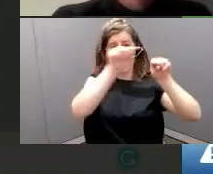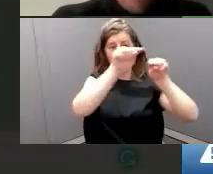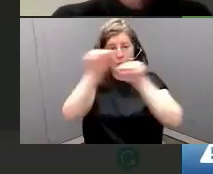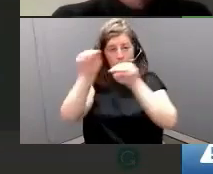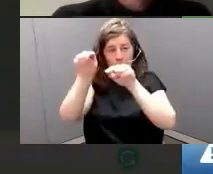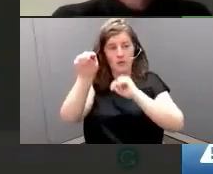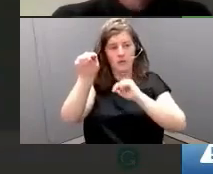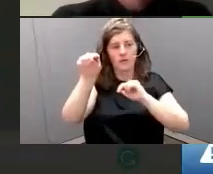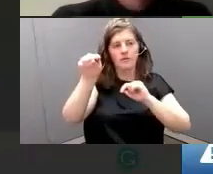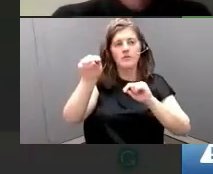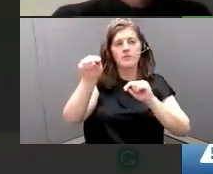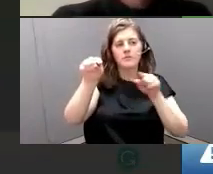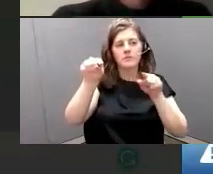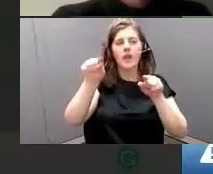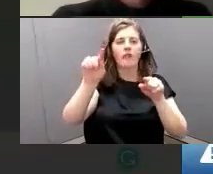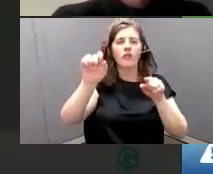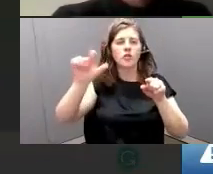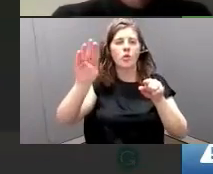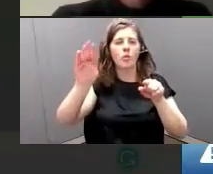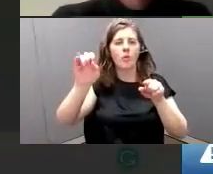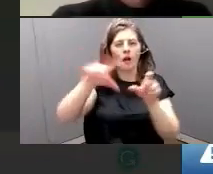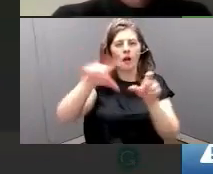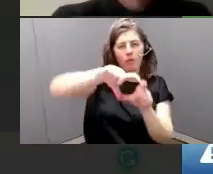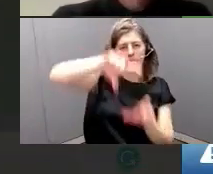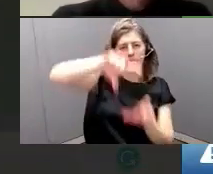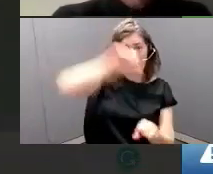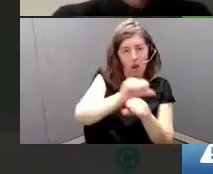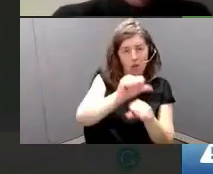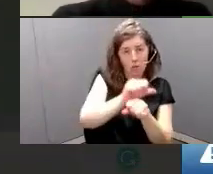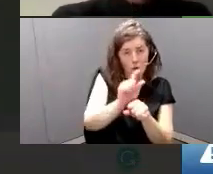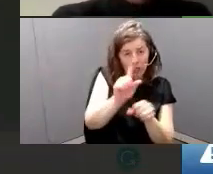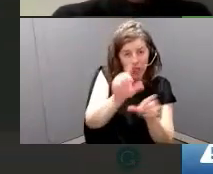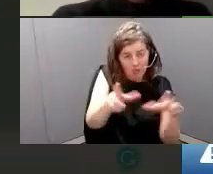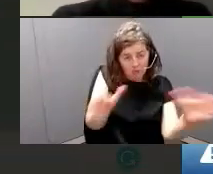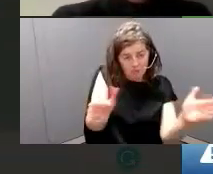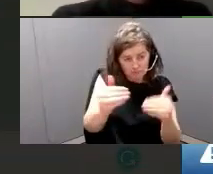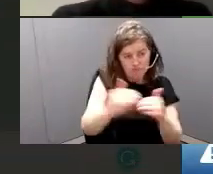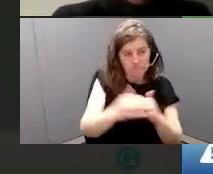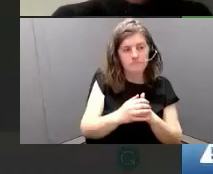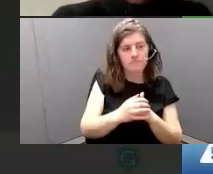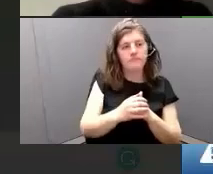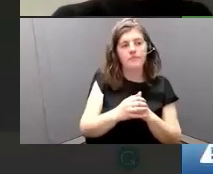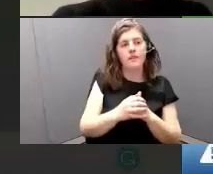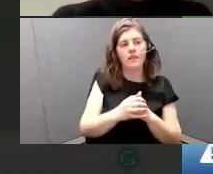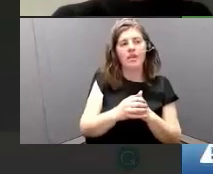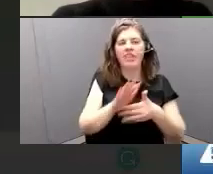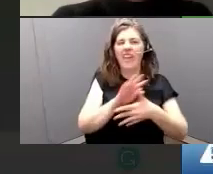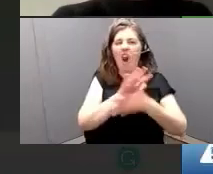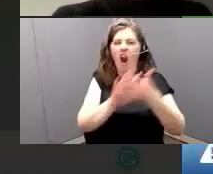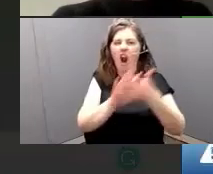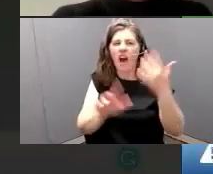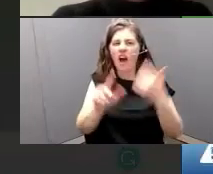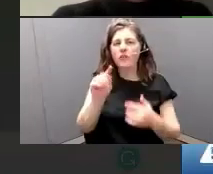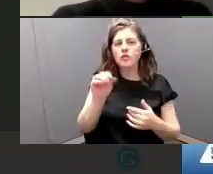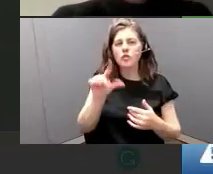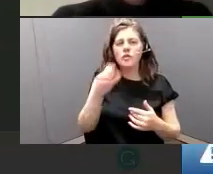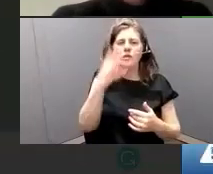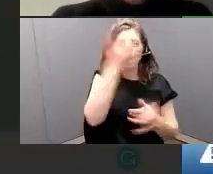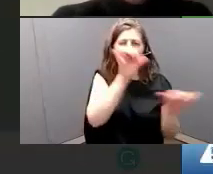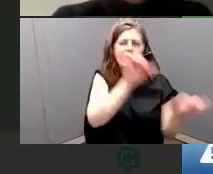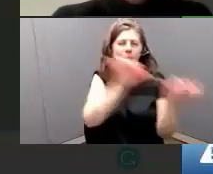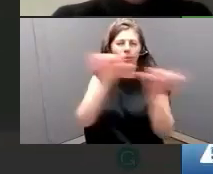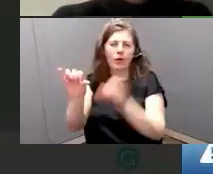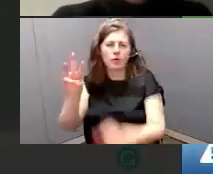the top of the content box of which we're working in, they all have tools that are very similar to